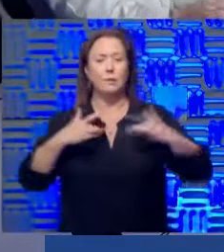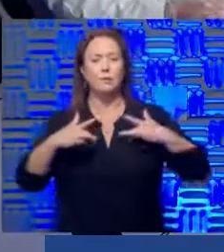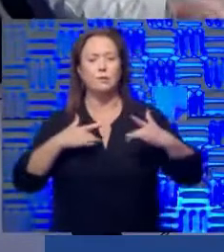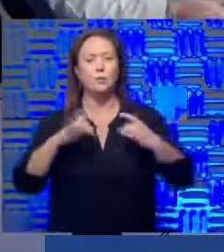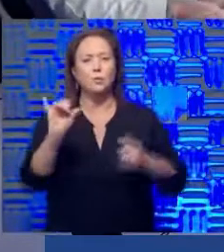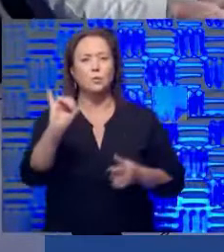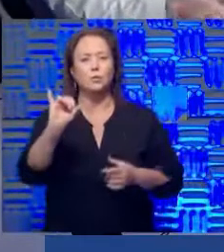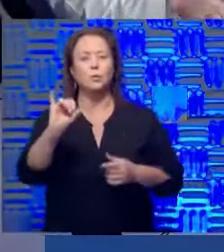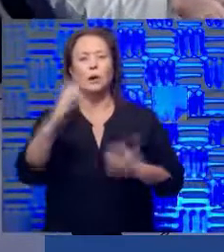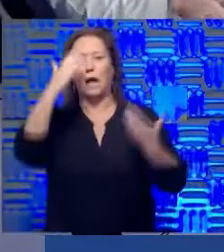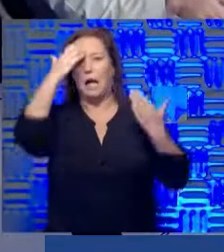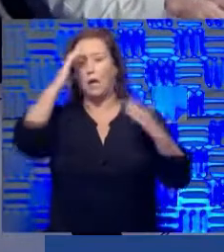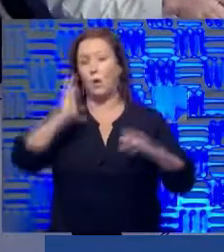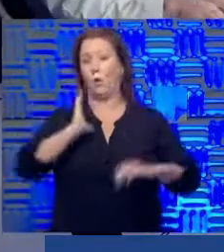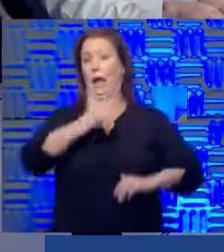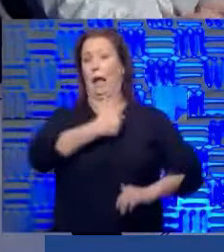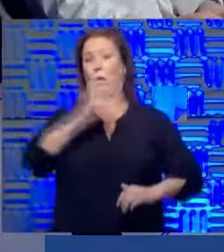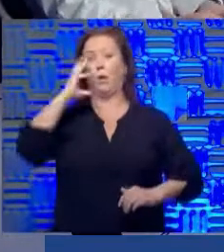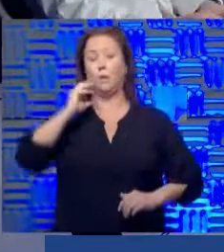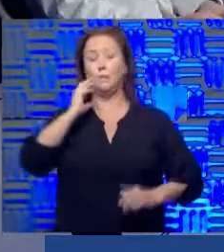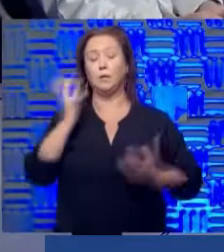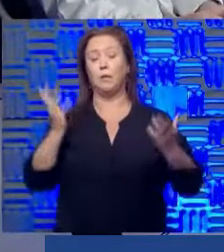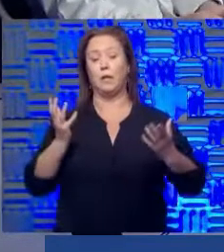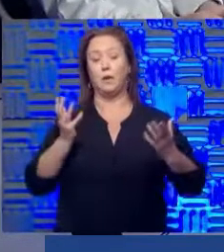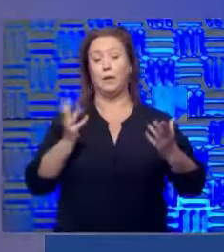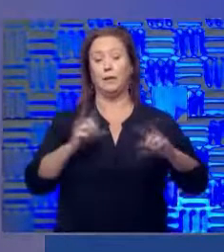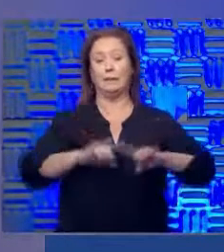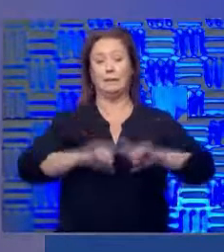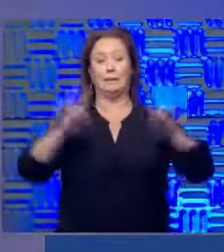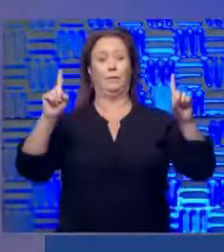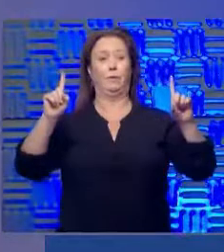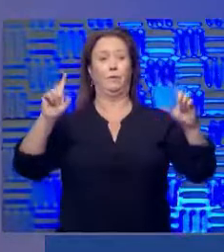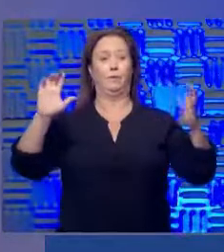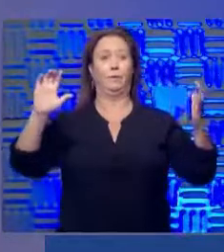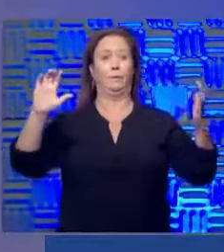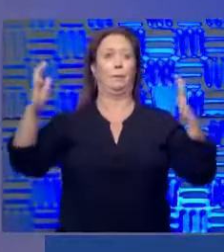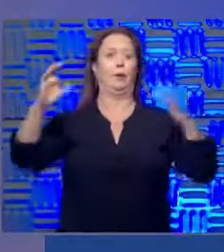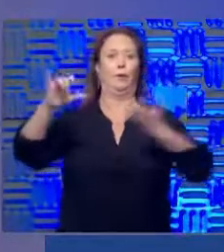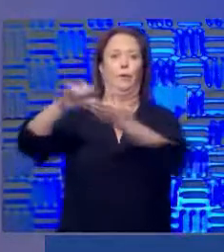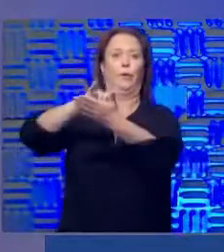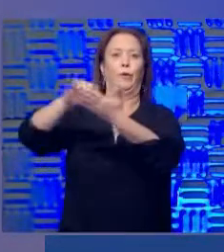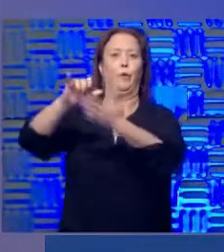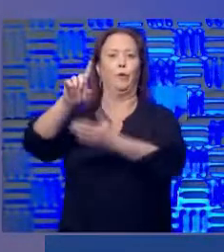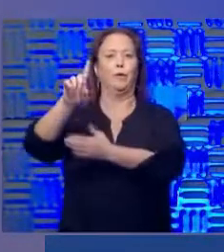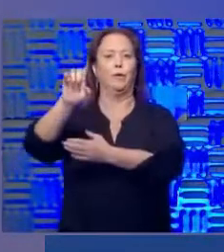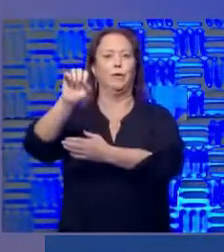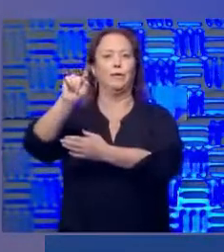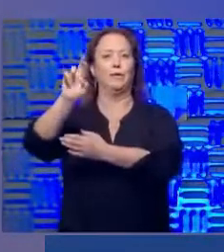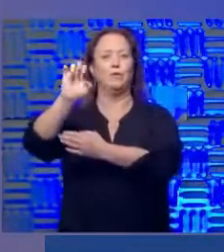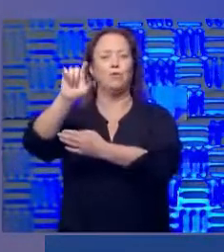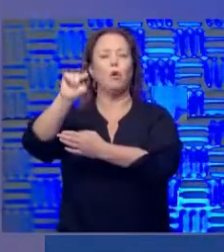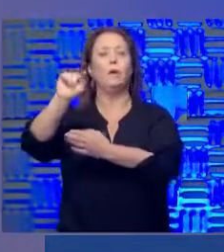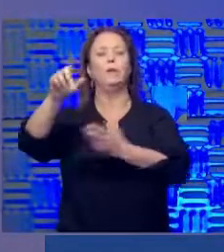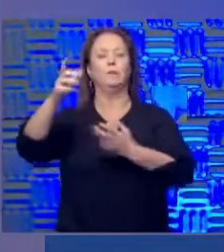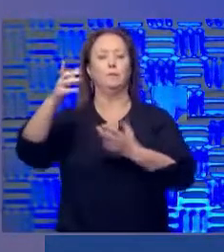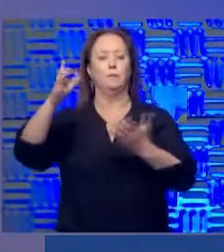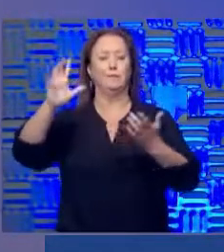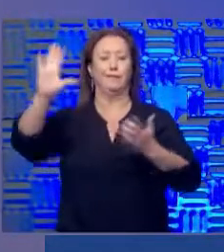know why our experience here would be much different than, say, New York or Detroit or other places where they have large amounts